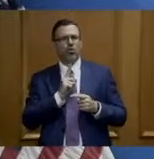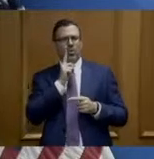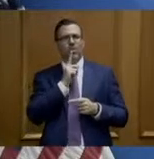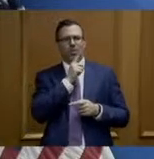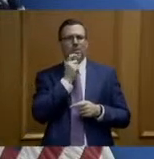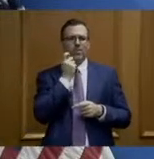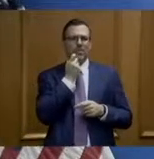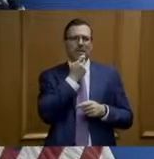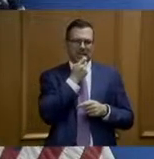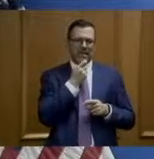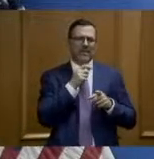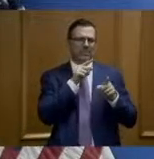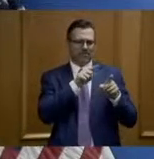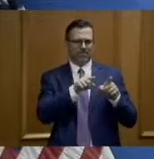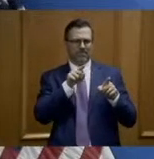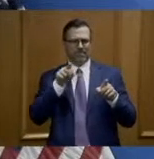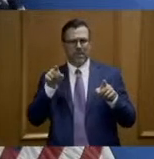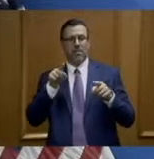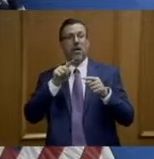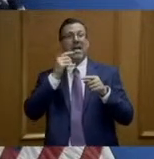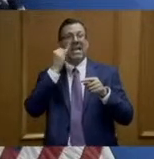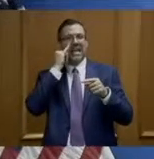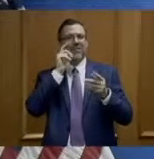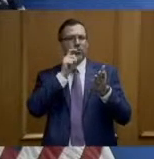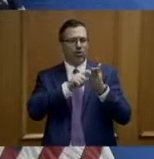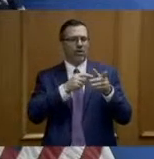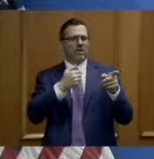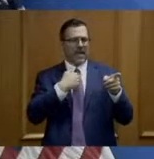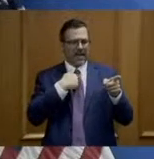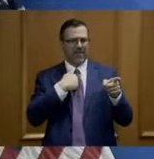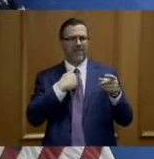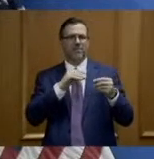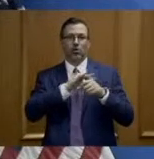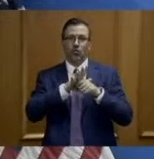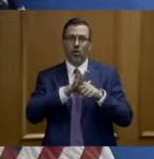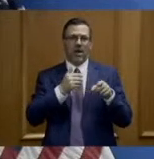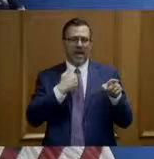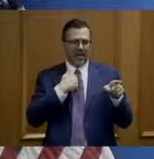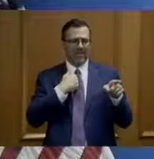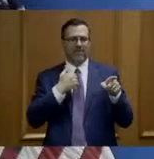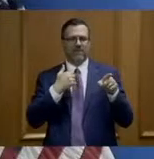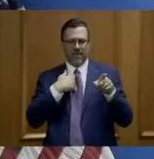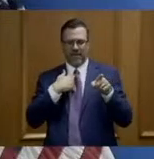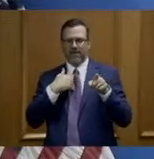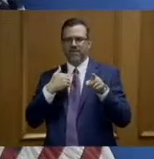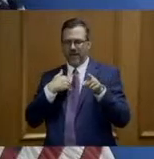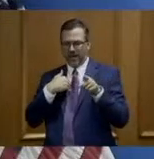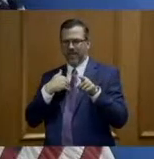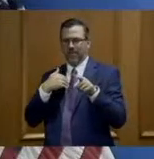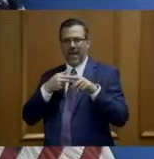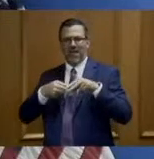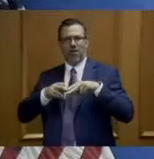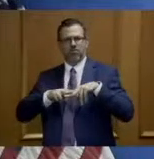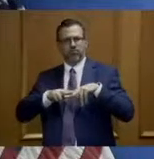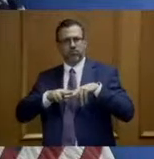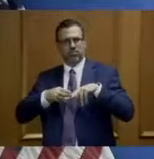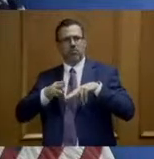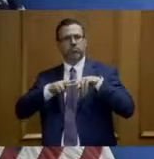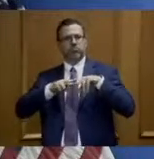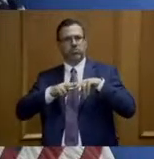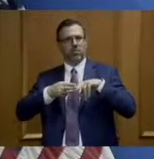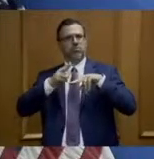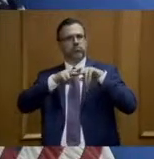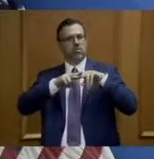soon as that number grows, or if at any time you recognize a case that isn't linked to the first